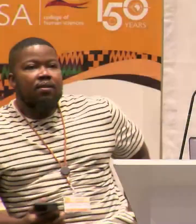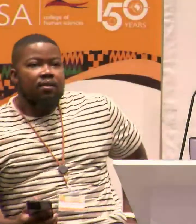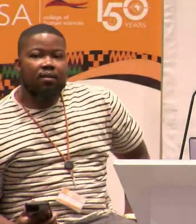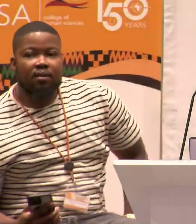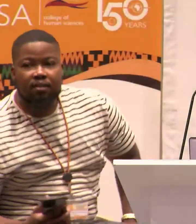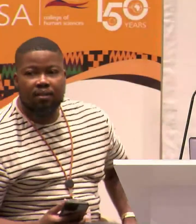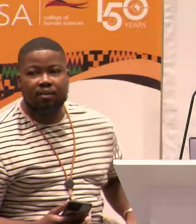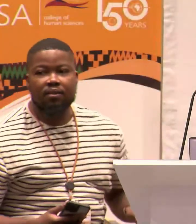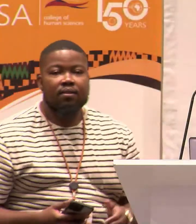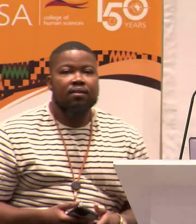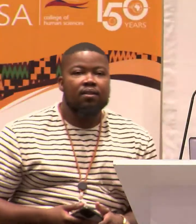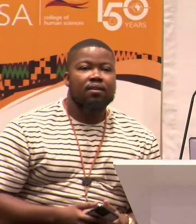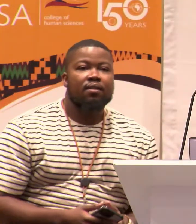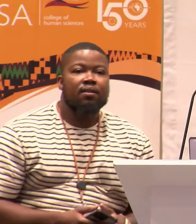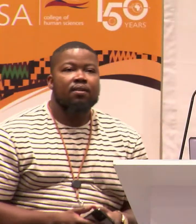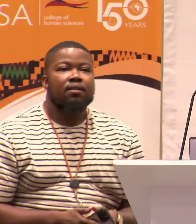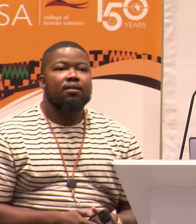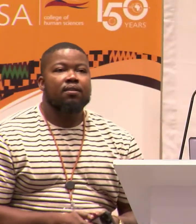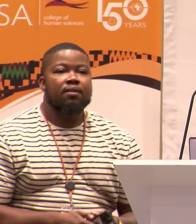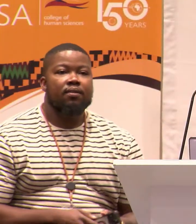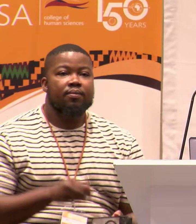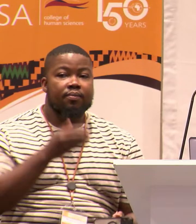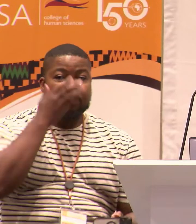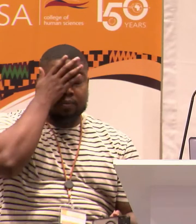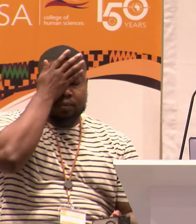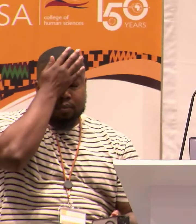Thank you very much, Mr. O.